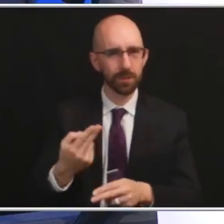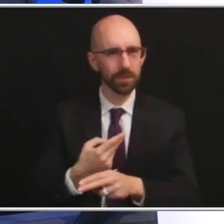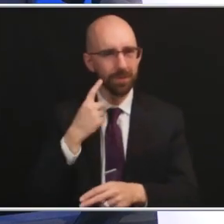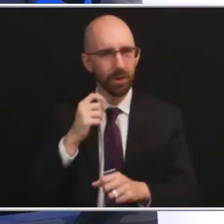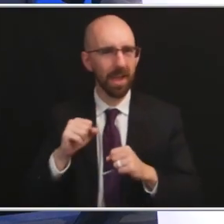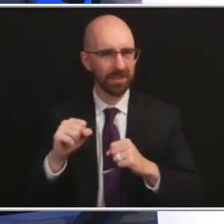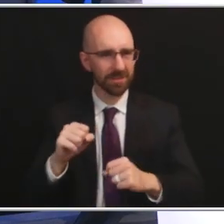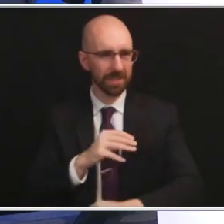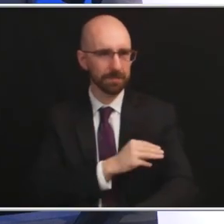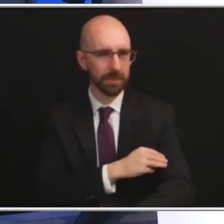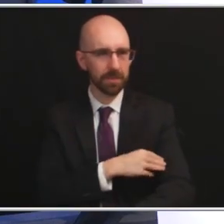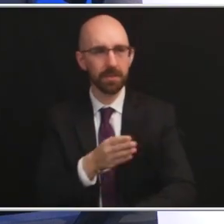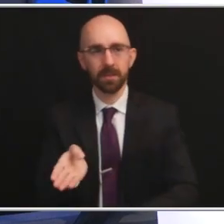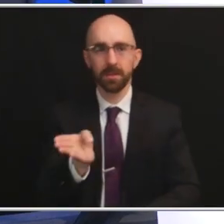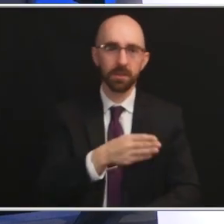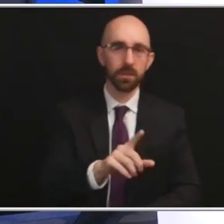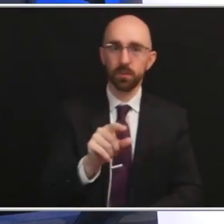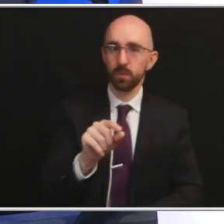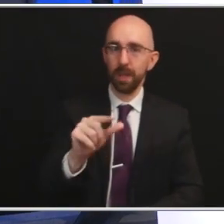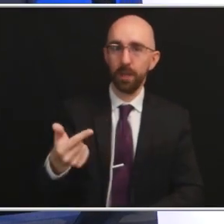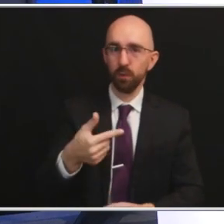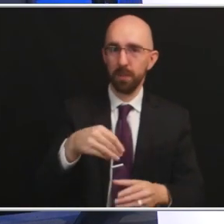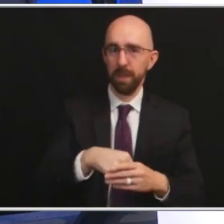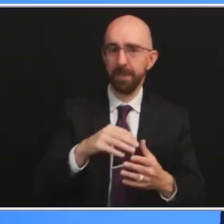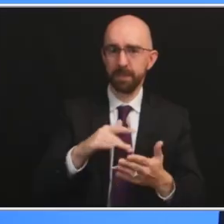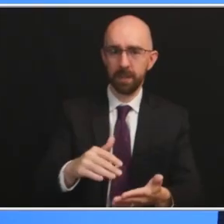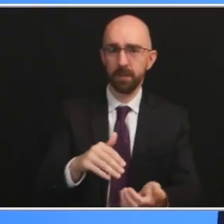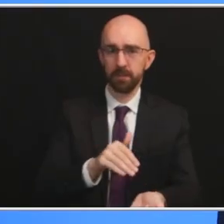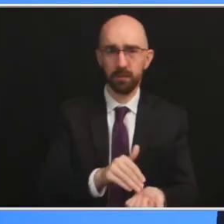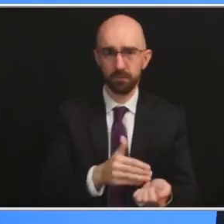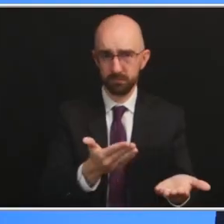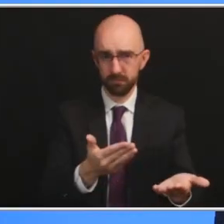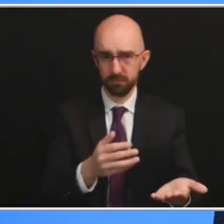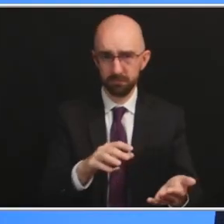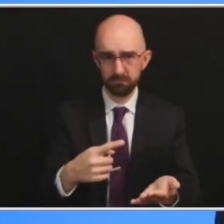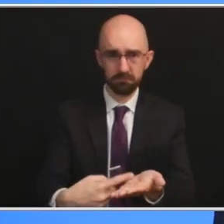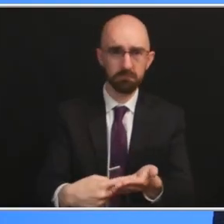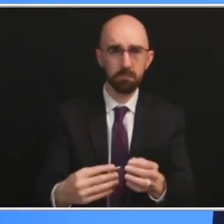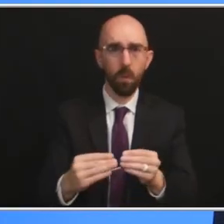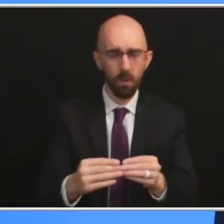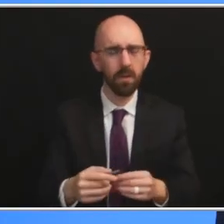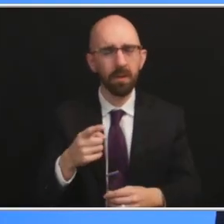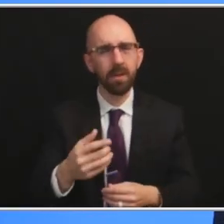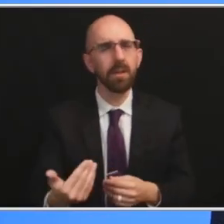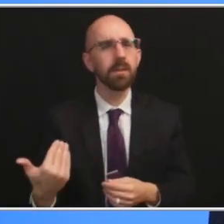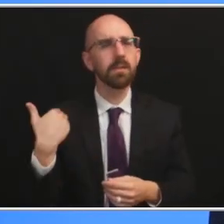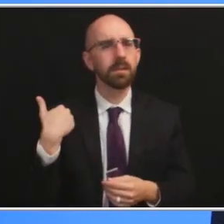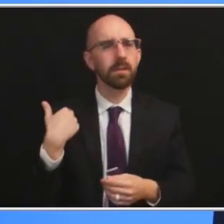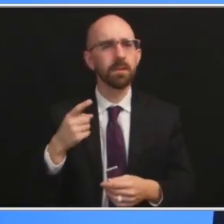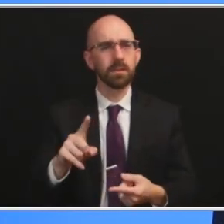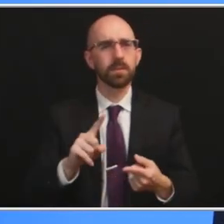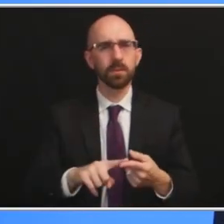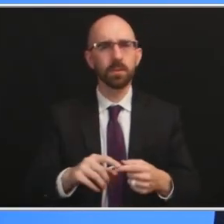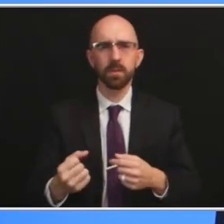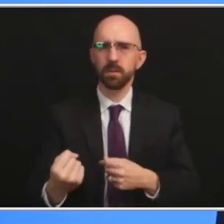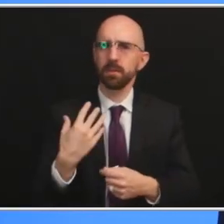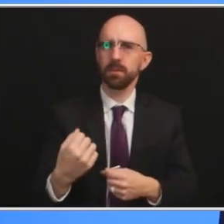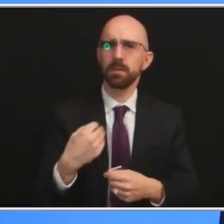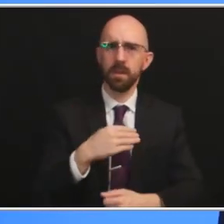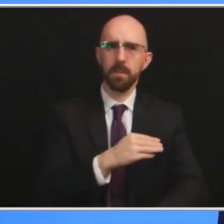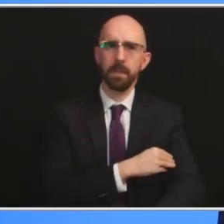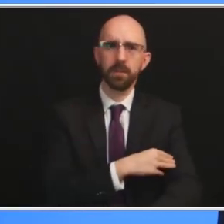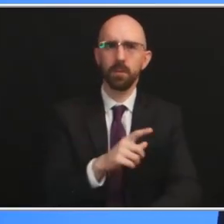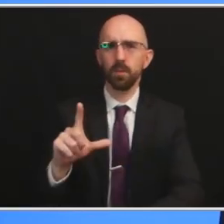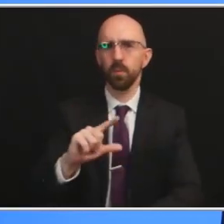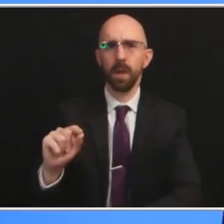grams in this study. Do you want to comment on that, Dr. Taylor? Yeah, so years ago the approach was to saturate the muscle with 20 grams for about 5 days, and